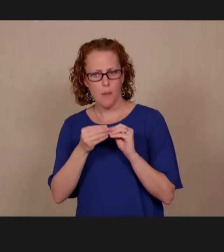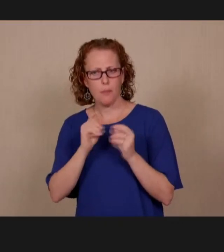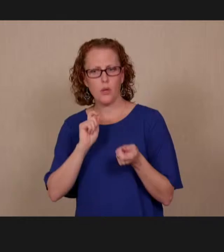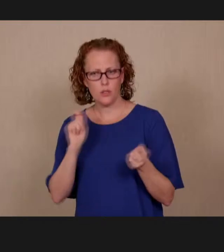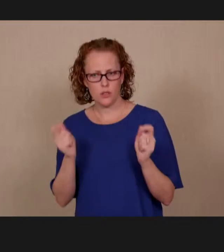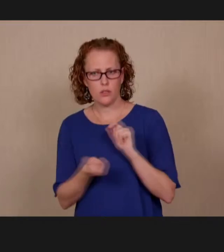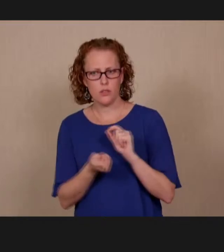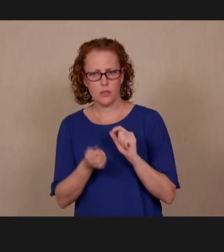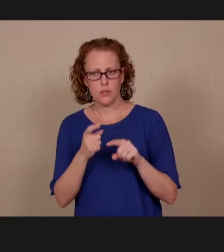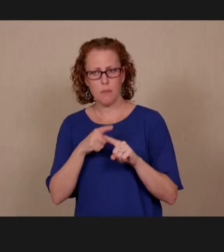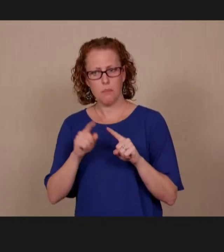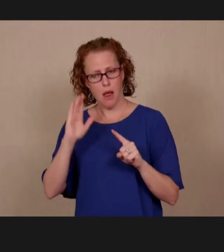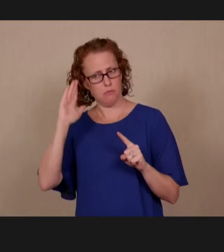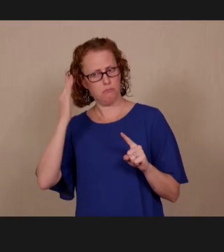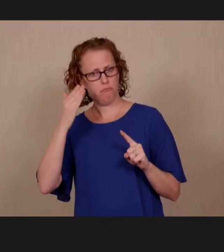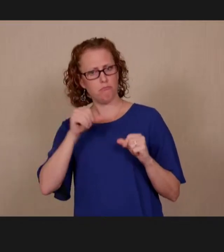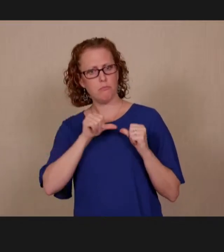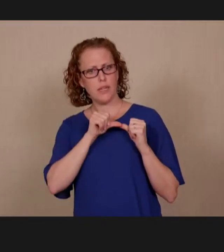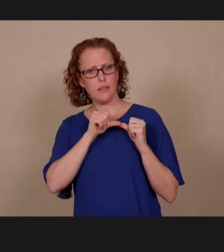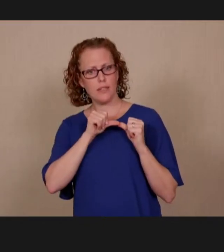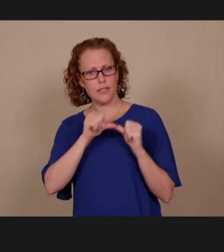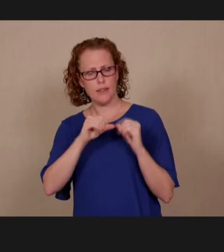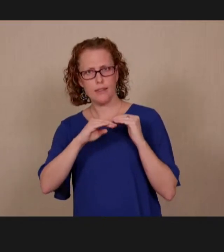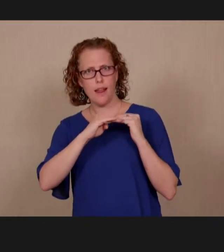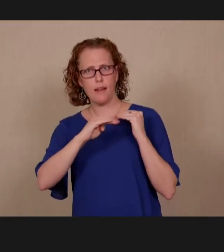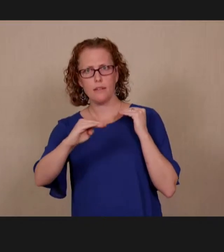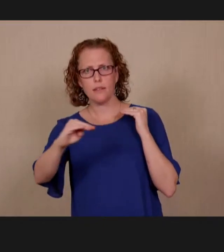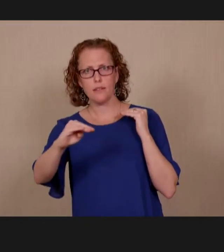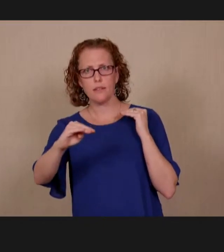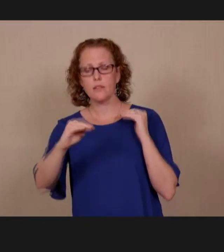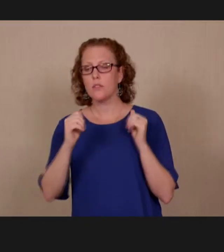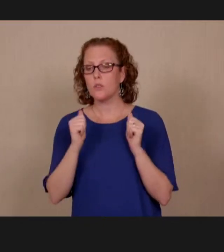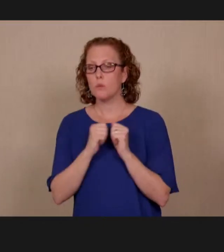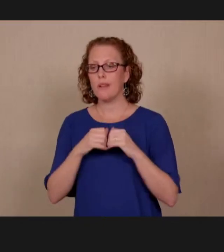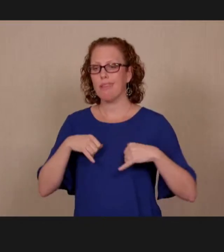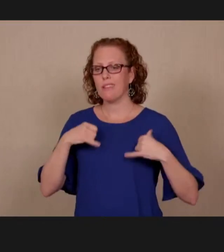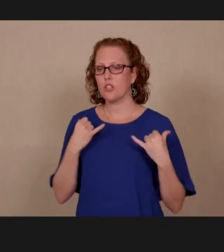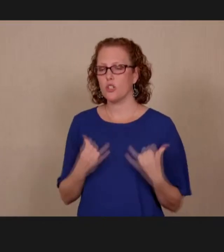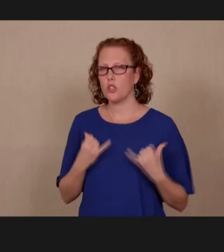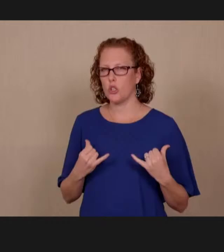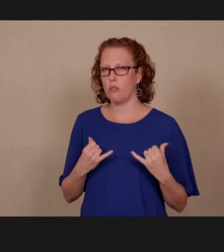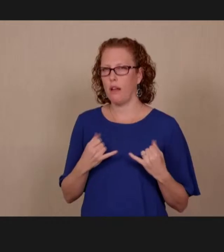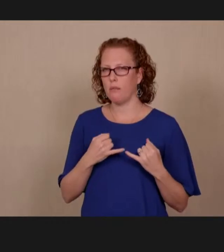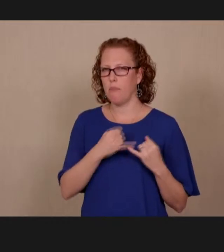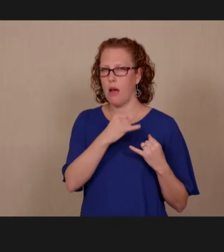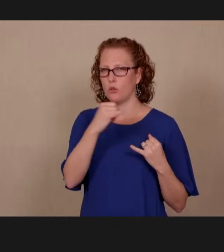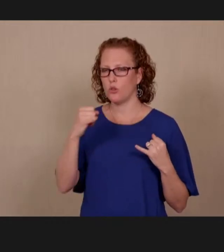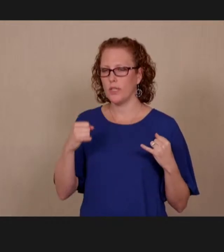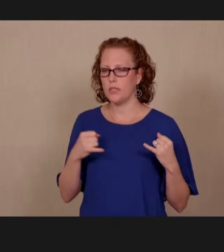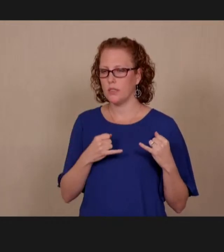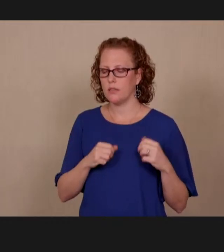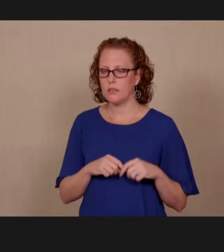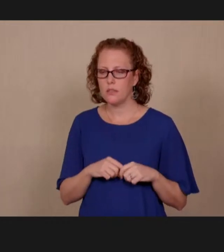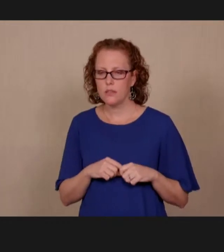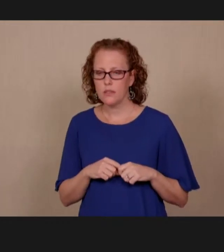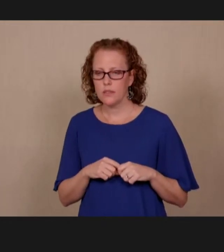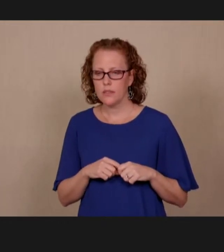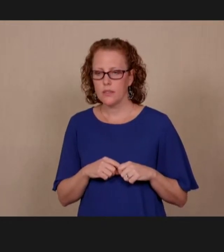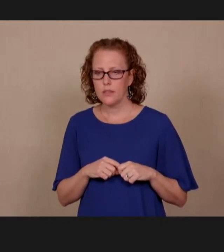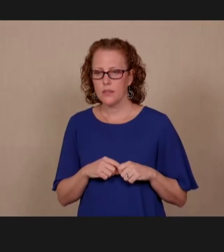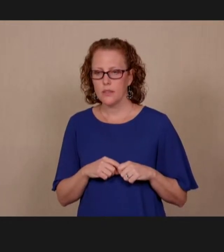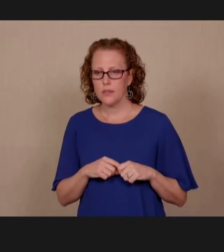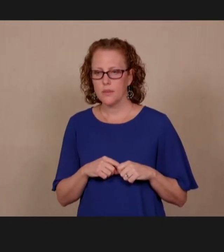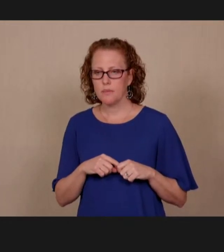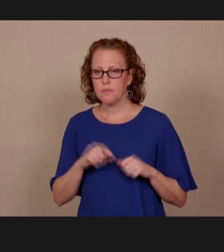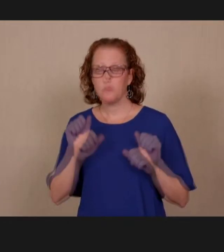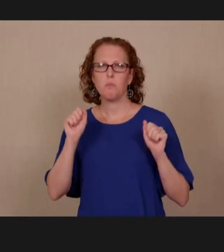very consistent with how the existing cores are drawn. And so I can discuss each